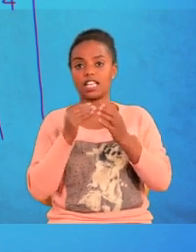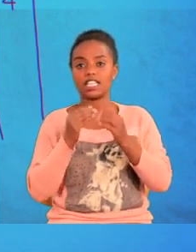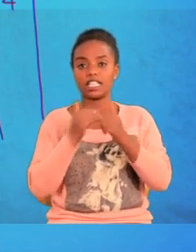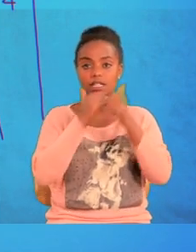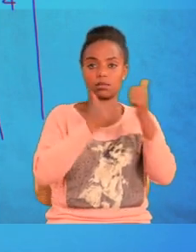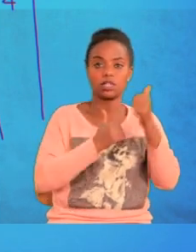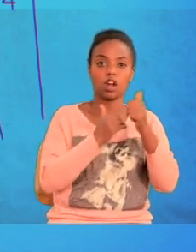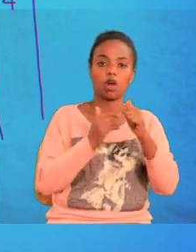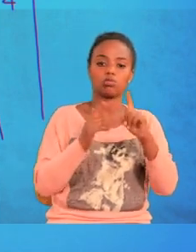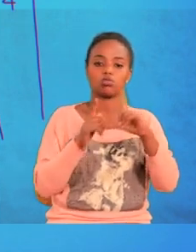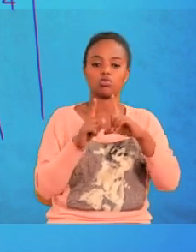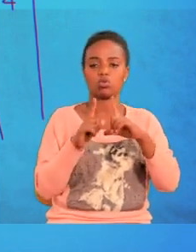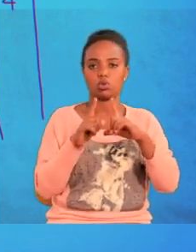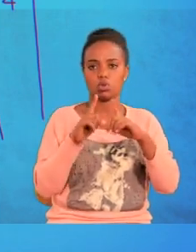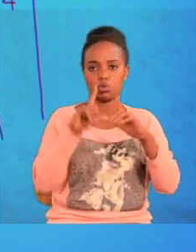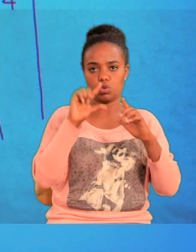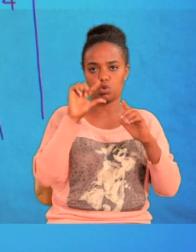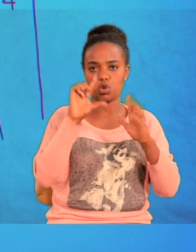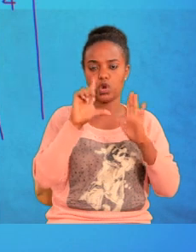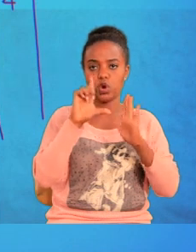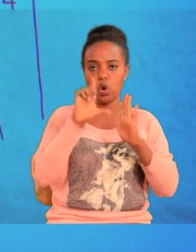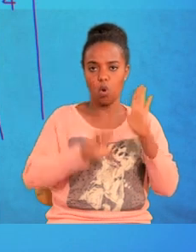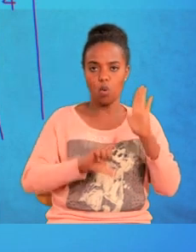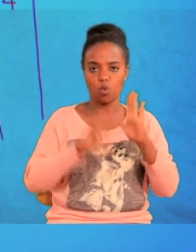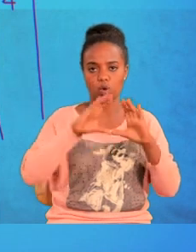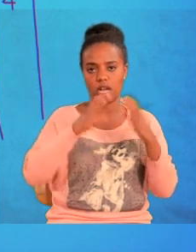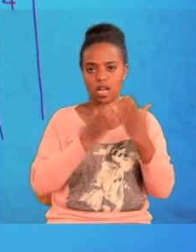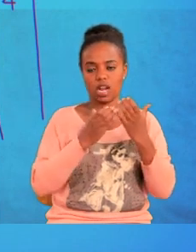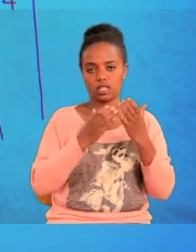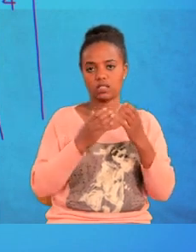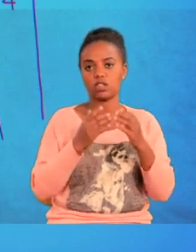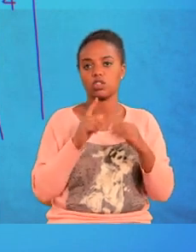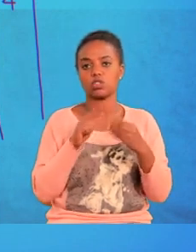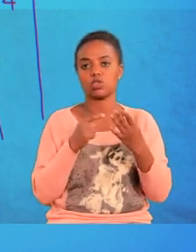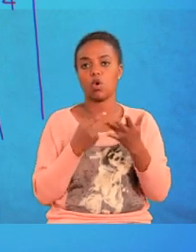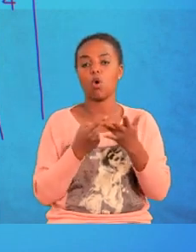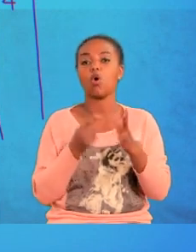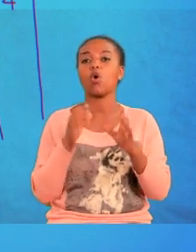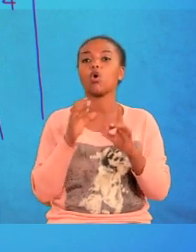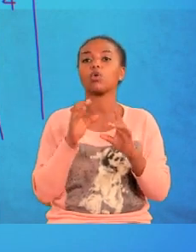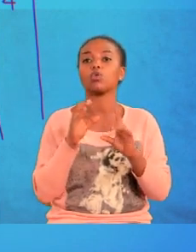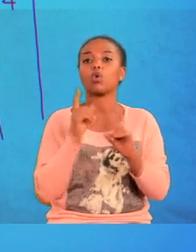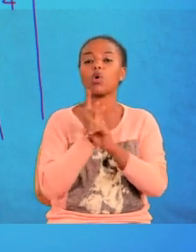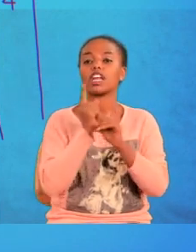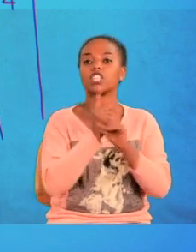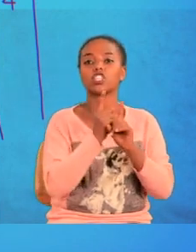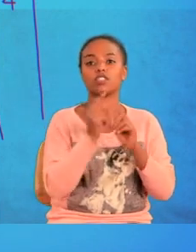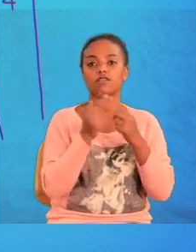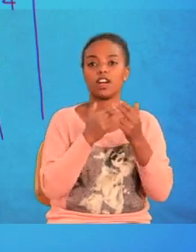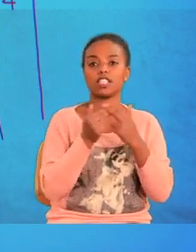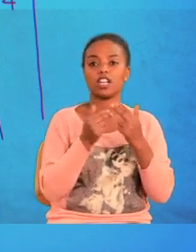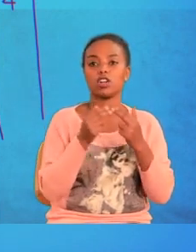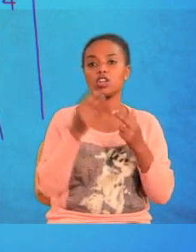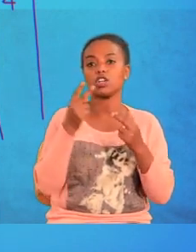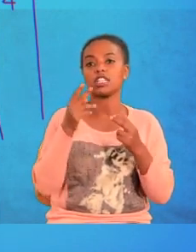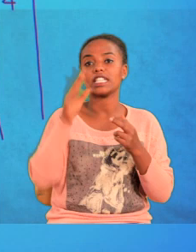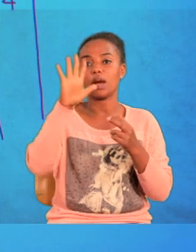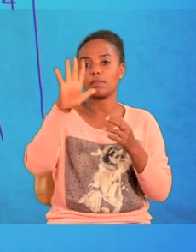limit. So for this case, the correction factor obtained by taking the difference of these